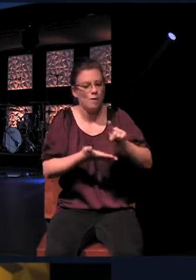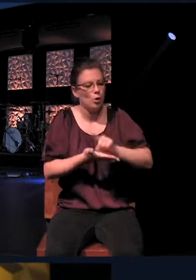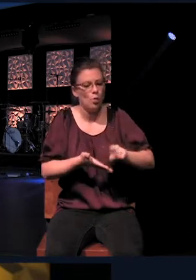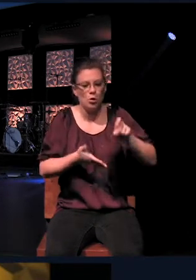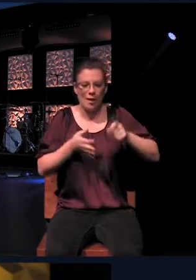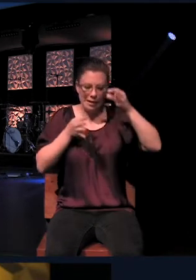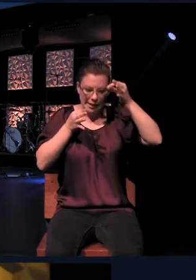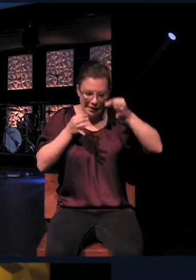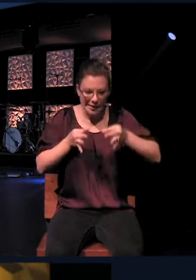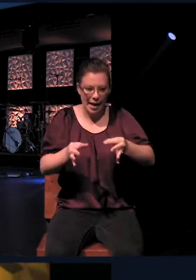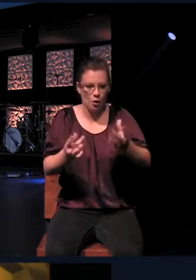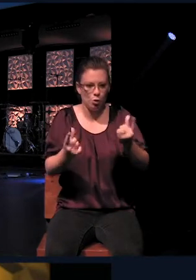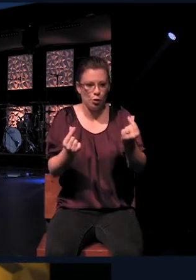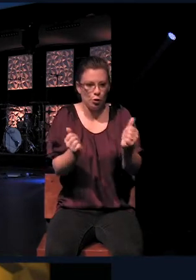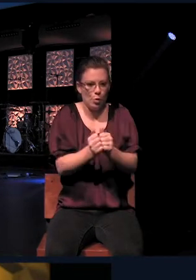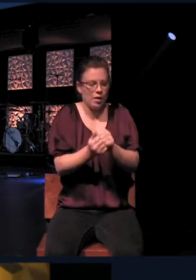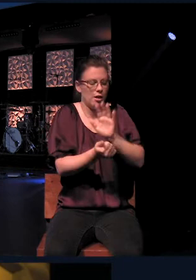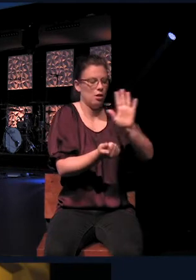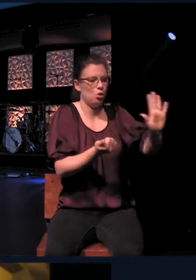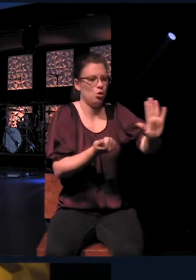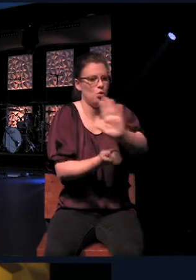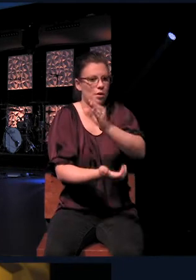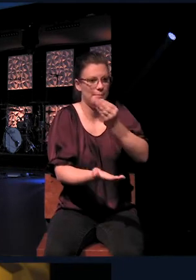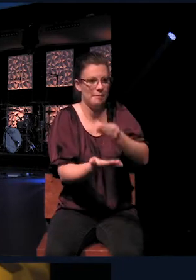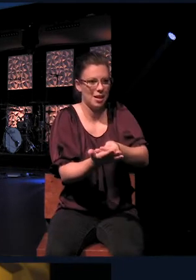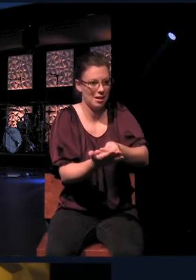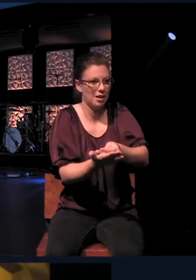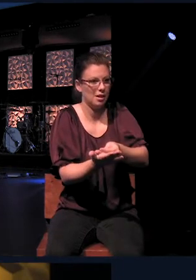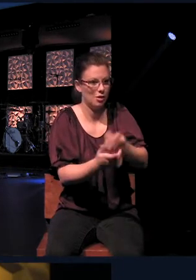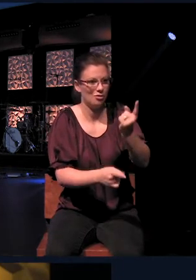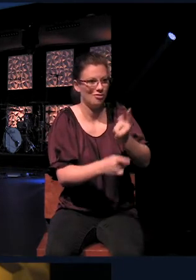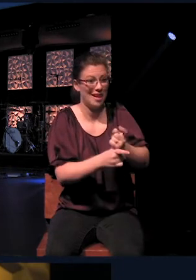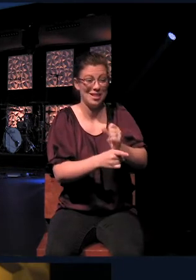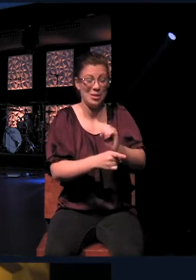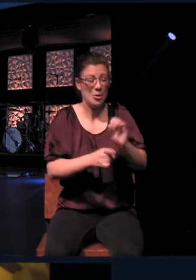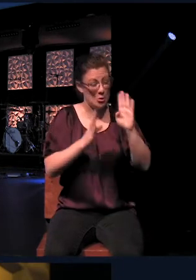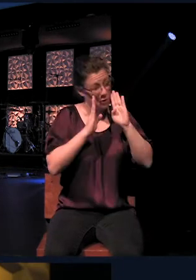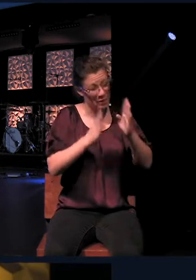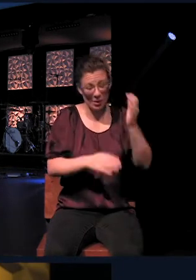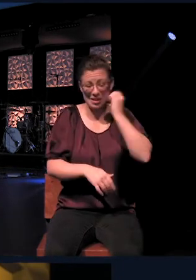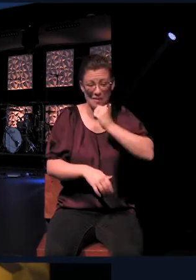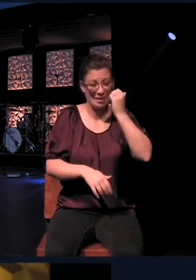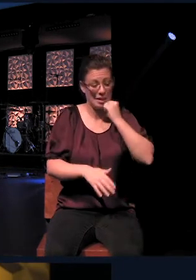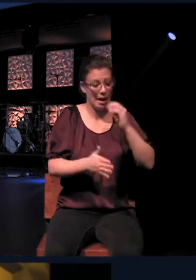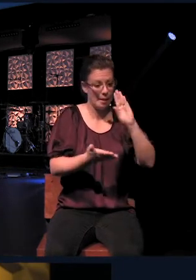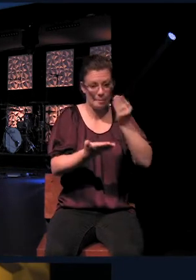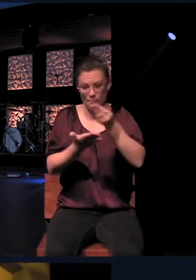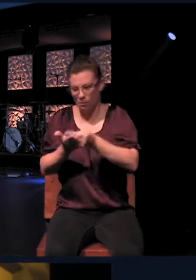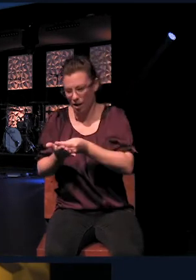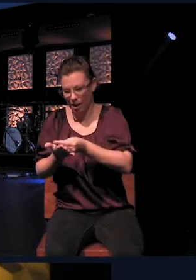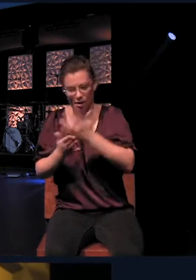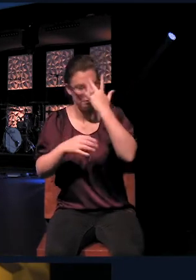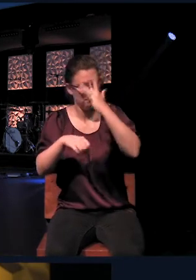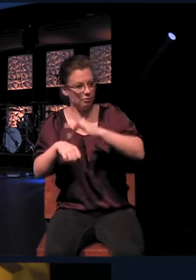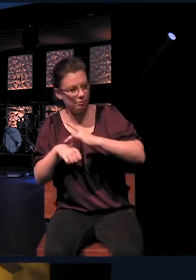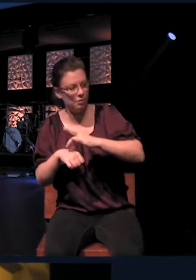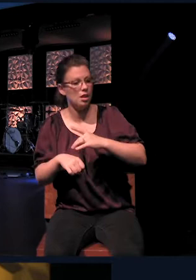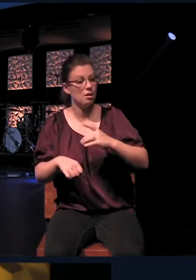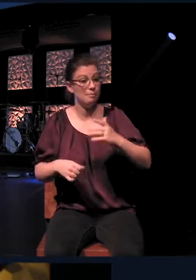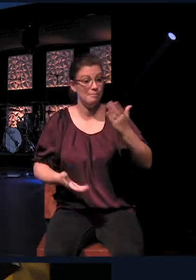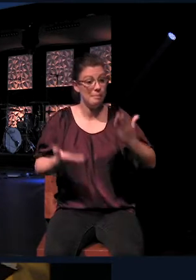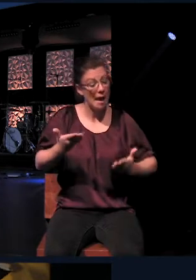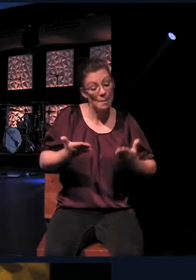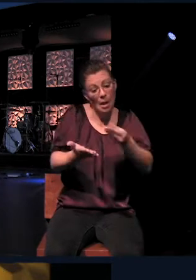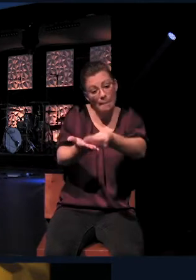have a little or a lot, has this ability to take up a lot of our focus. And it can bring worry. It can maybe bring happiness. It can